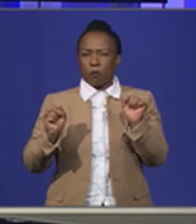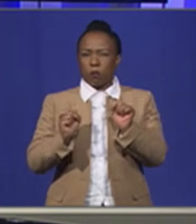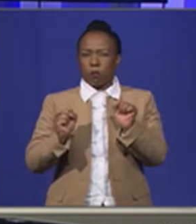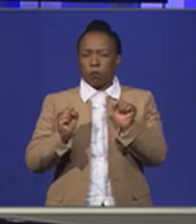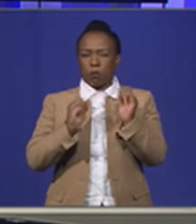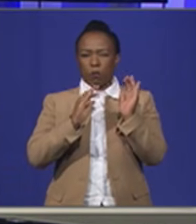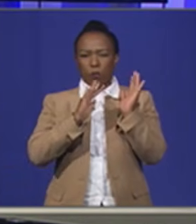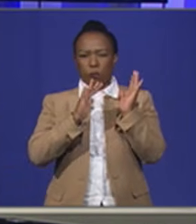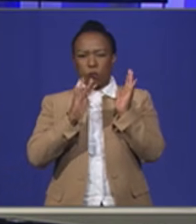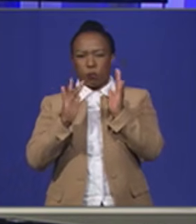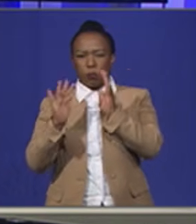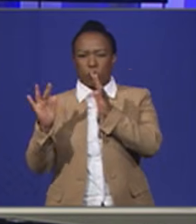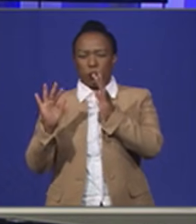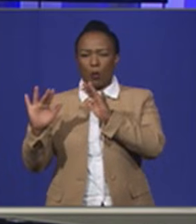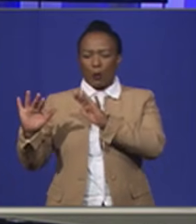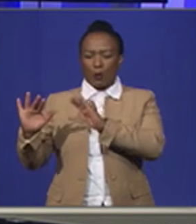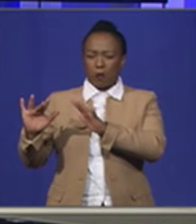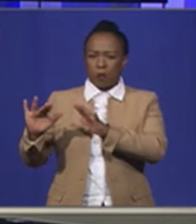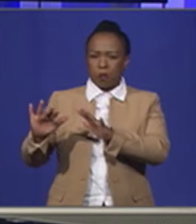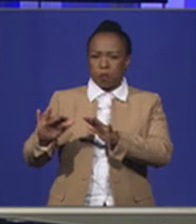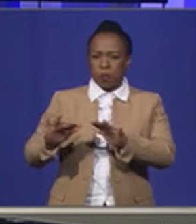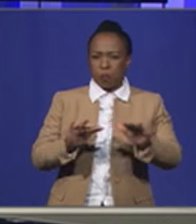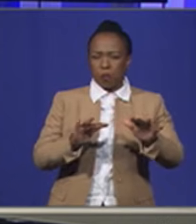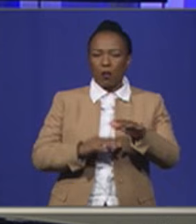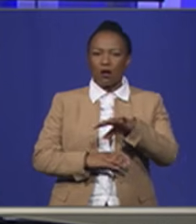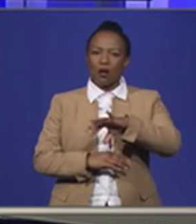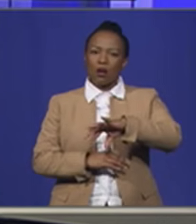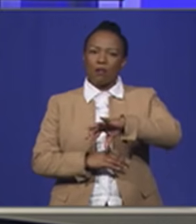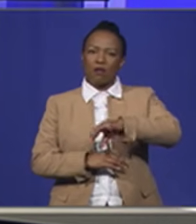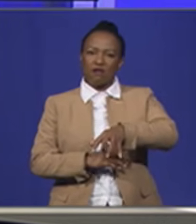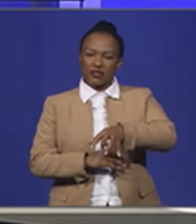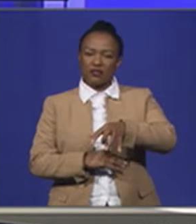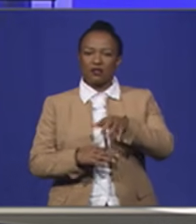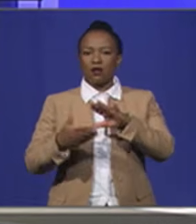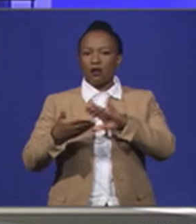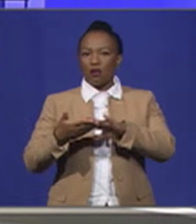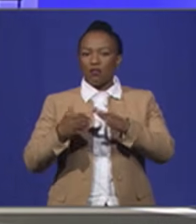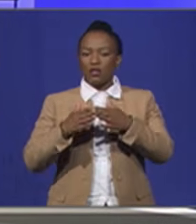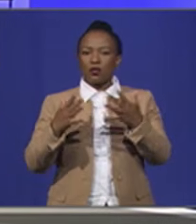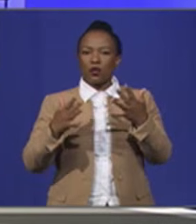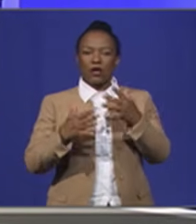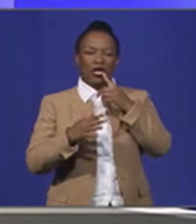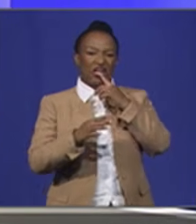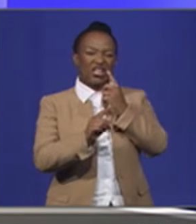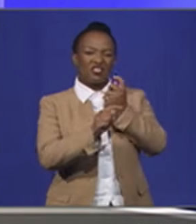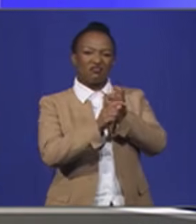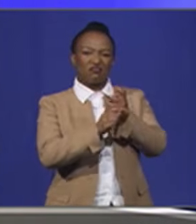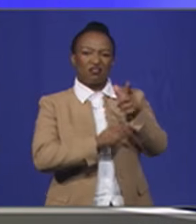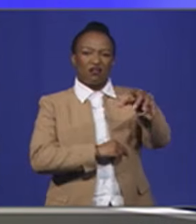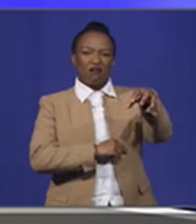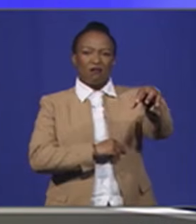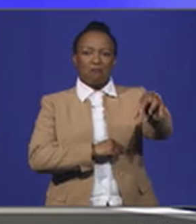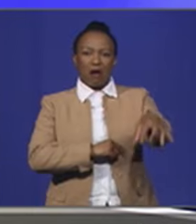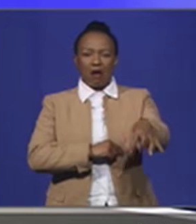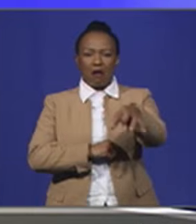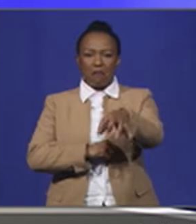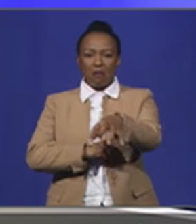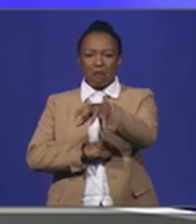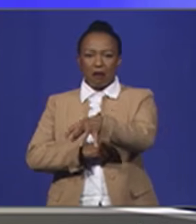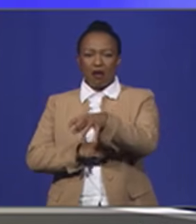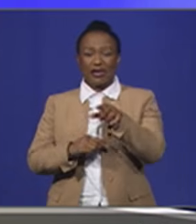ralala dikarolo tse dintsi tsa profense go baagi ba le bantsi ba mafelo a baipei le a mokotsing a go rwalela serame seno se